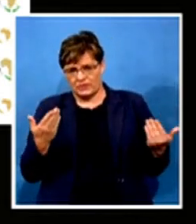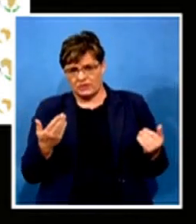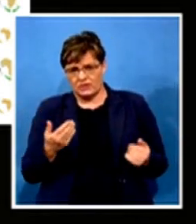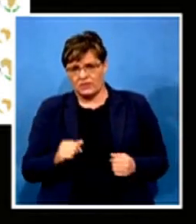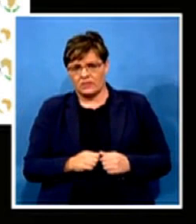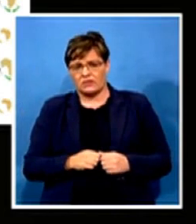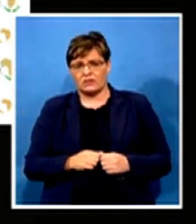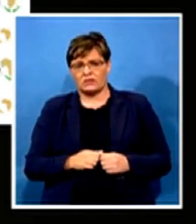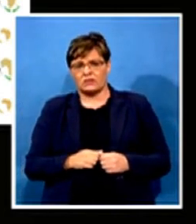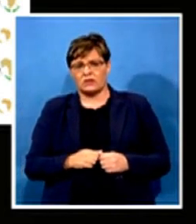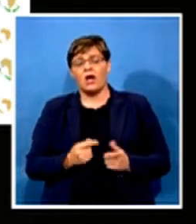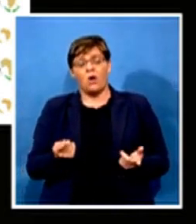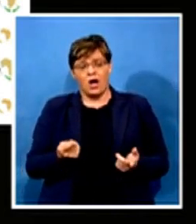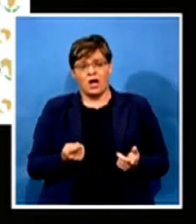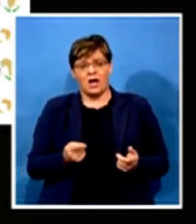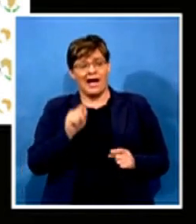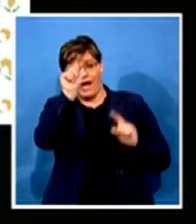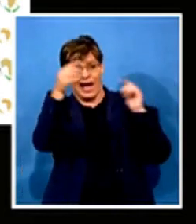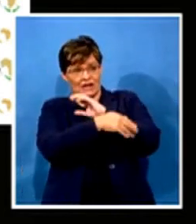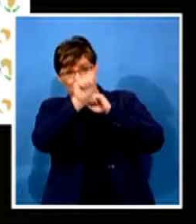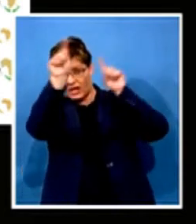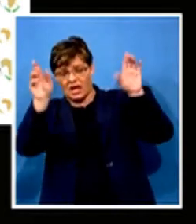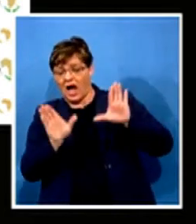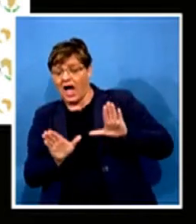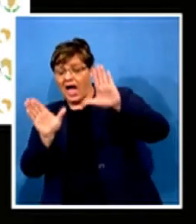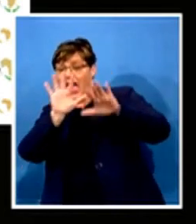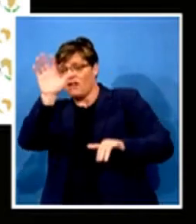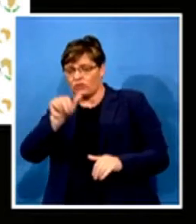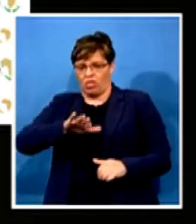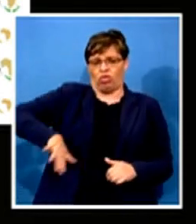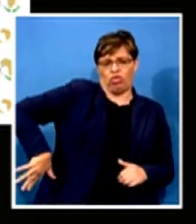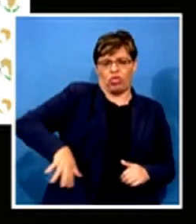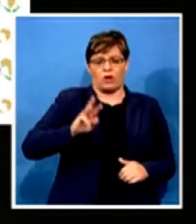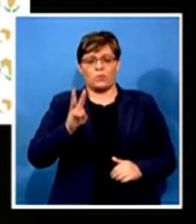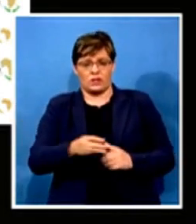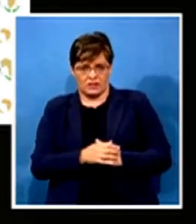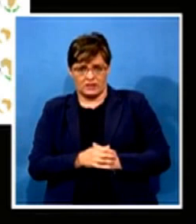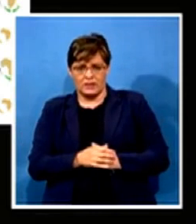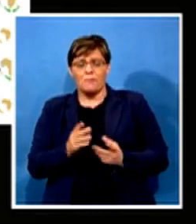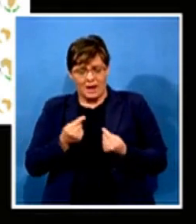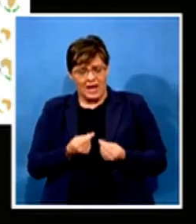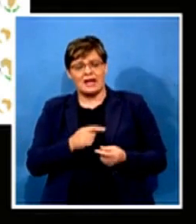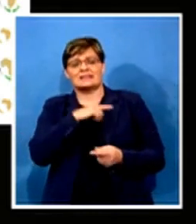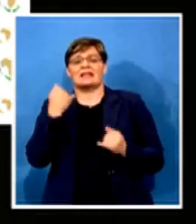behind. And she wants you to please give some deadlines as to when we can